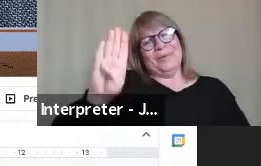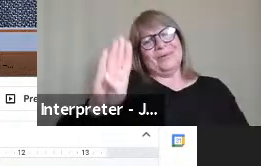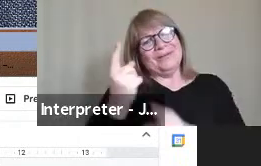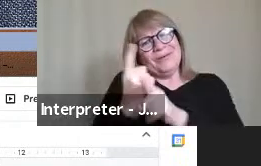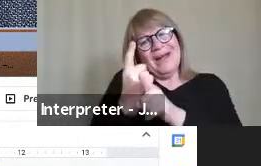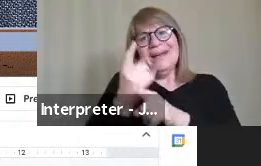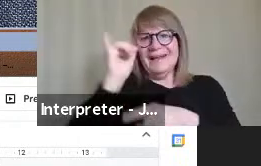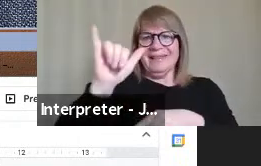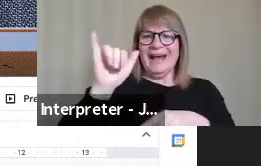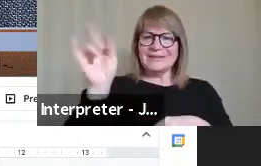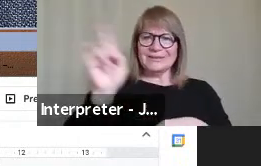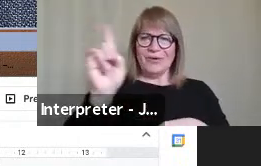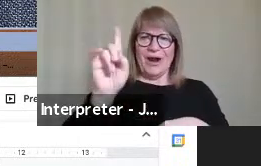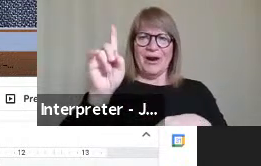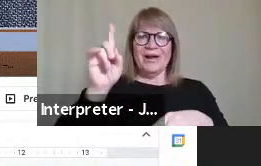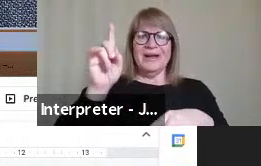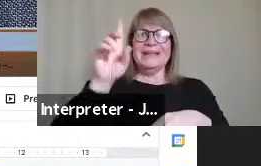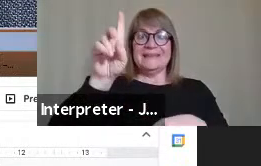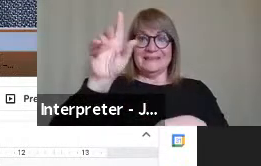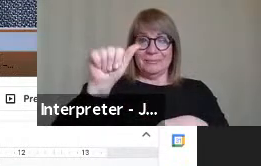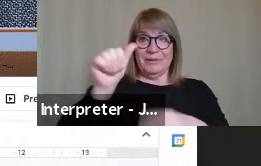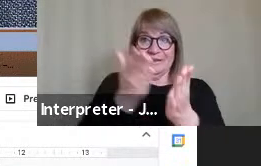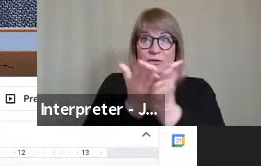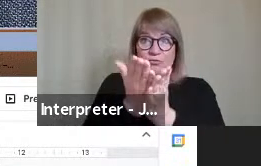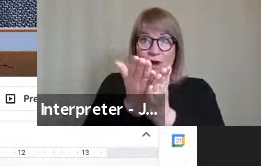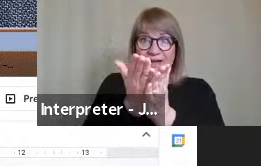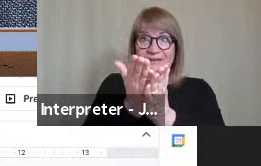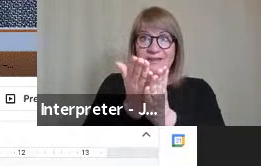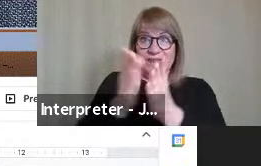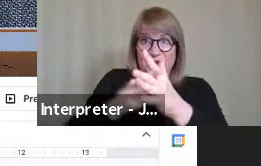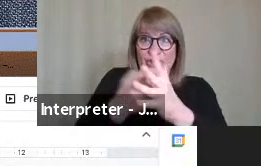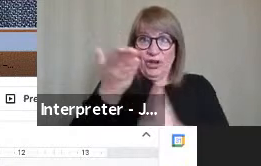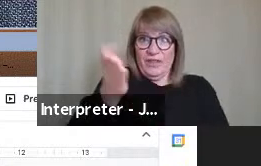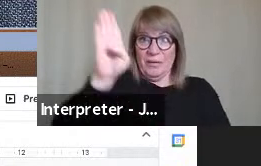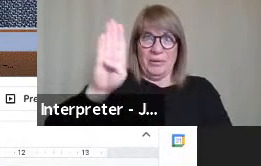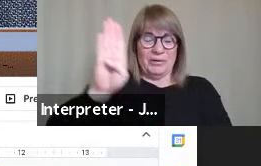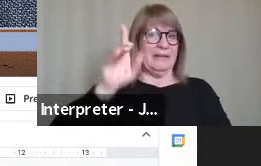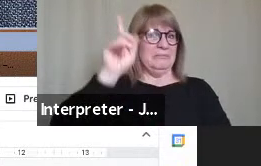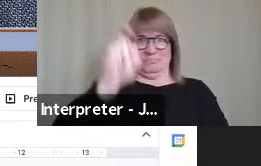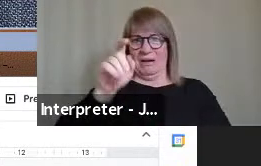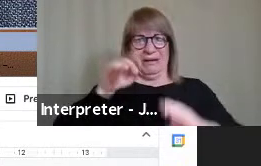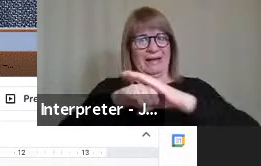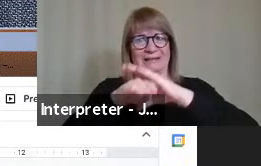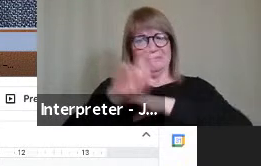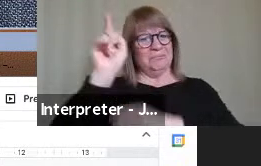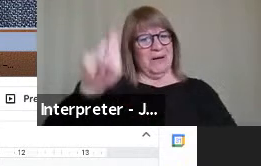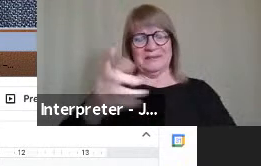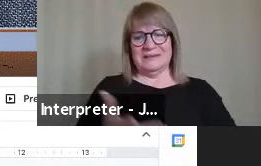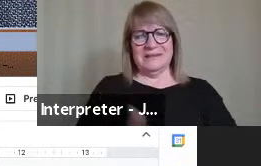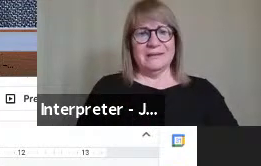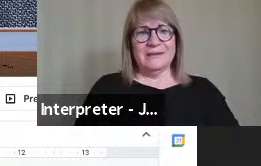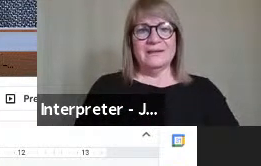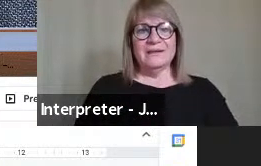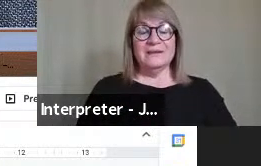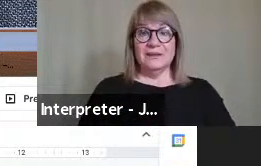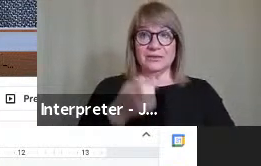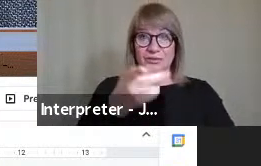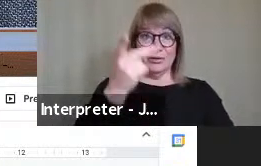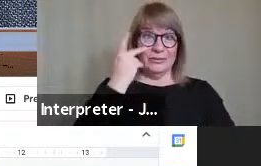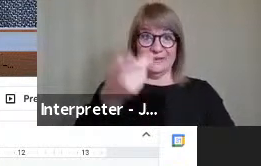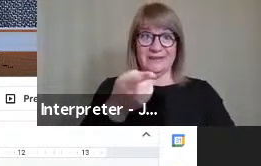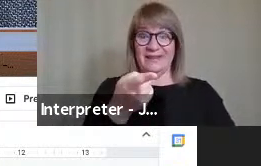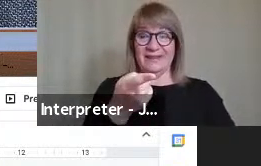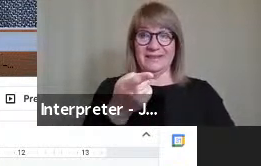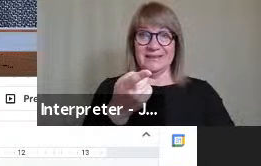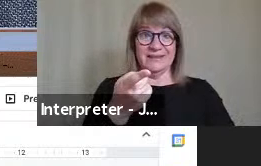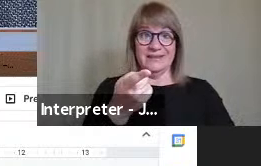movement so it's got to be accessible you know as you can see uh as as this photo depicts starlin we had a